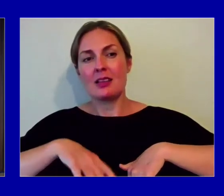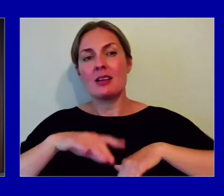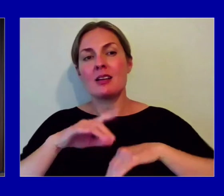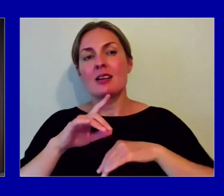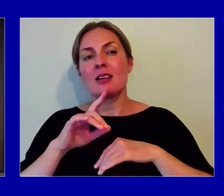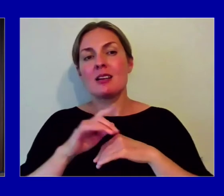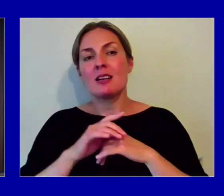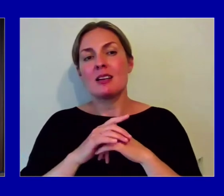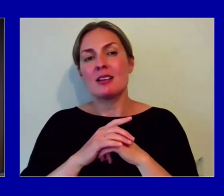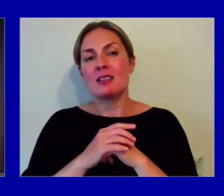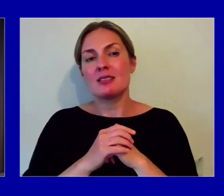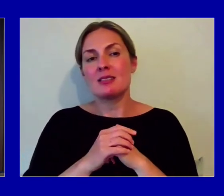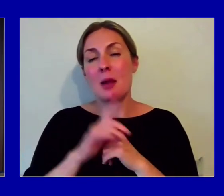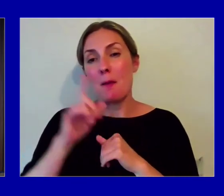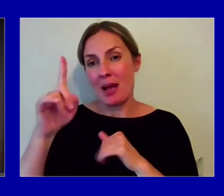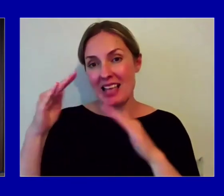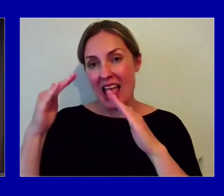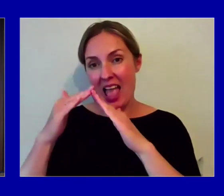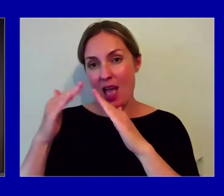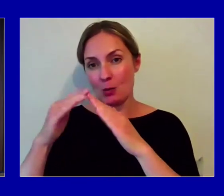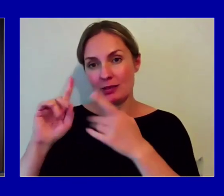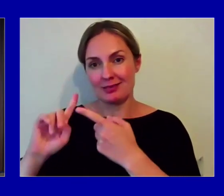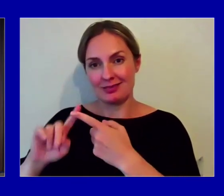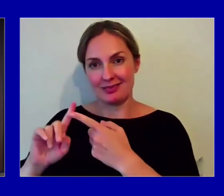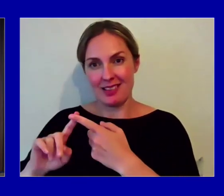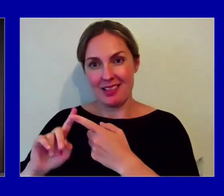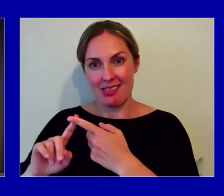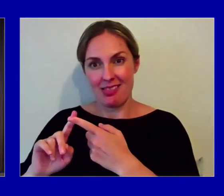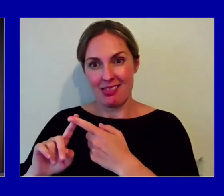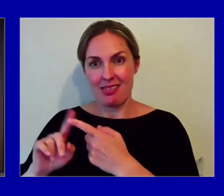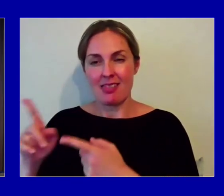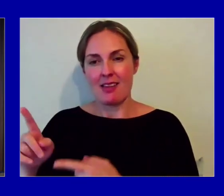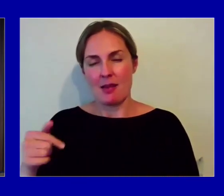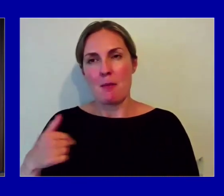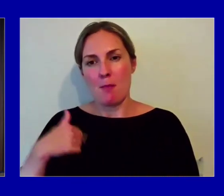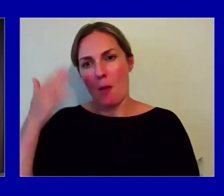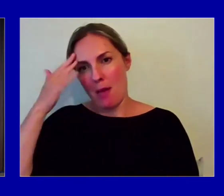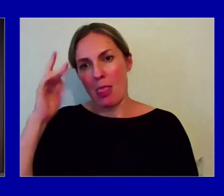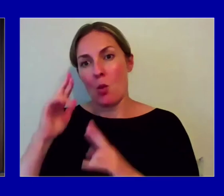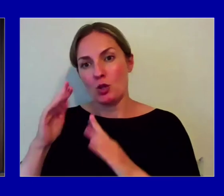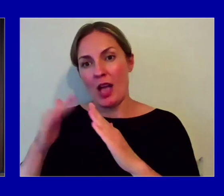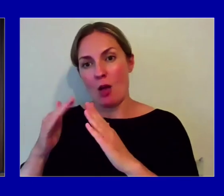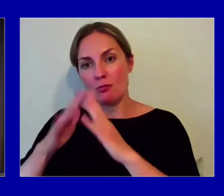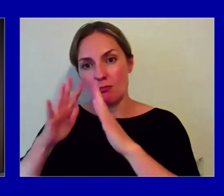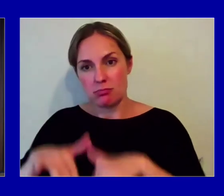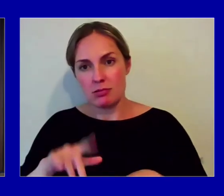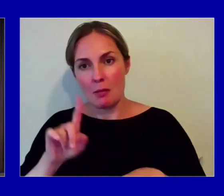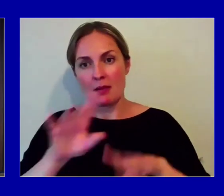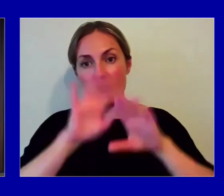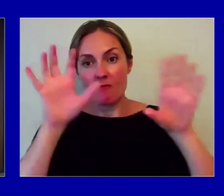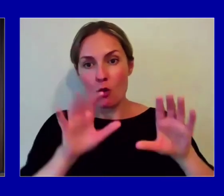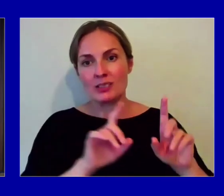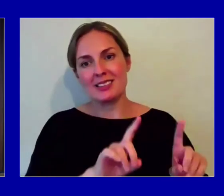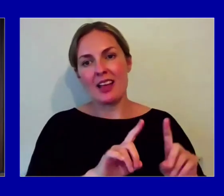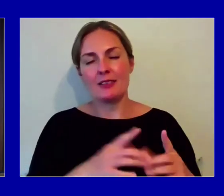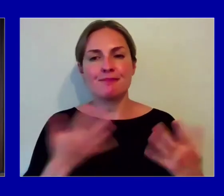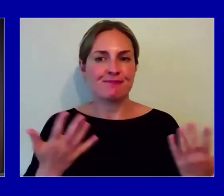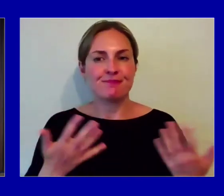been much better if the house had have gone and the forest had have stayed. But you know, that was 12 years ago and